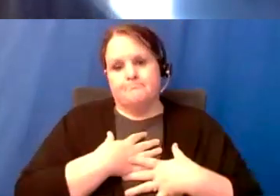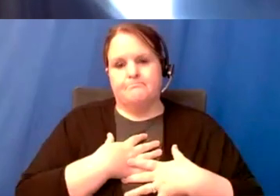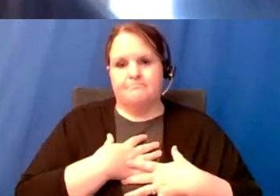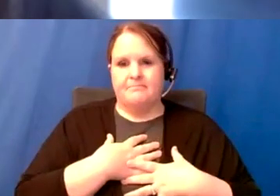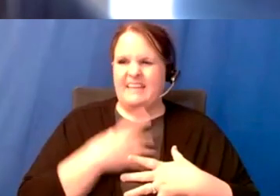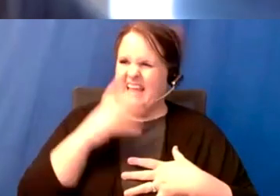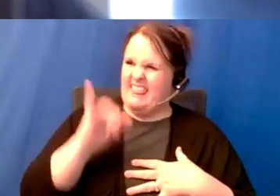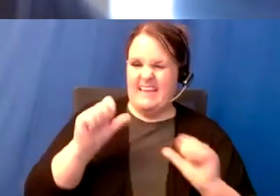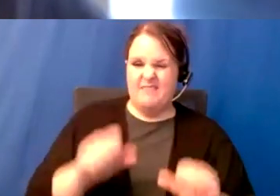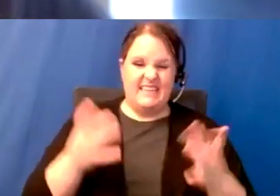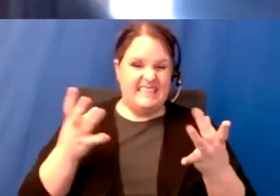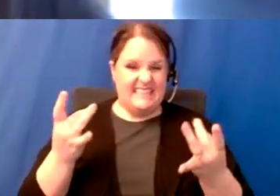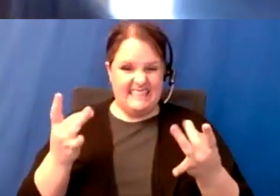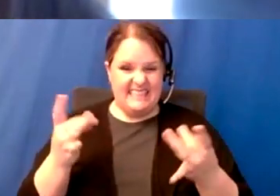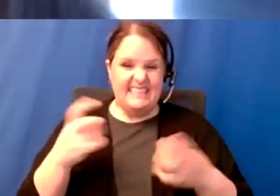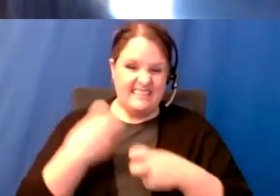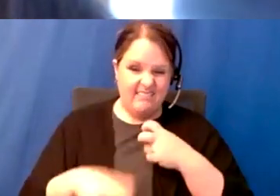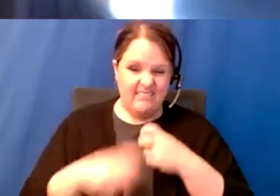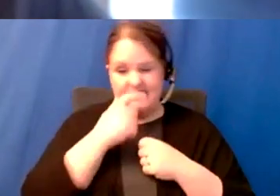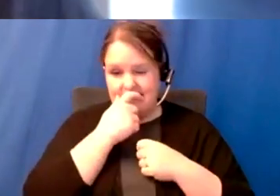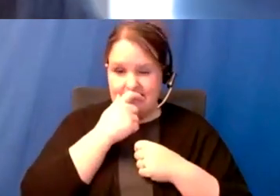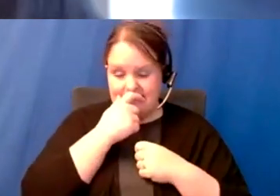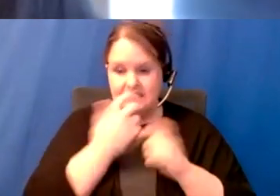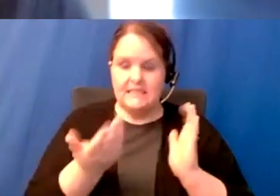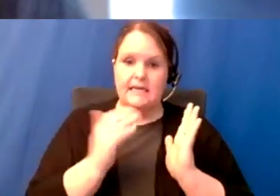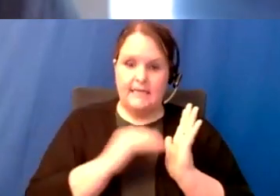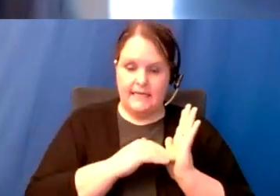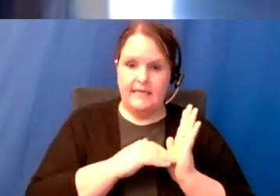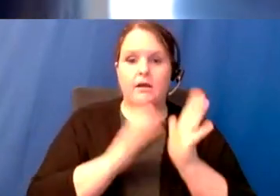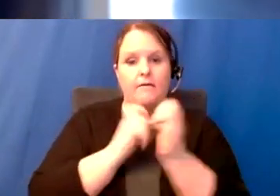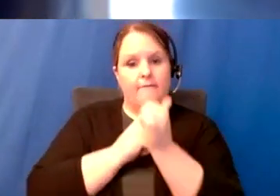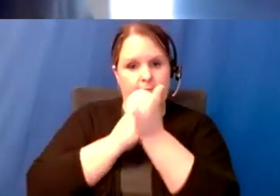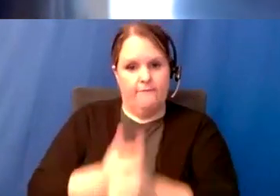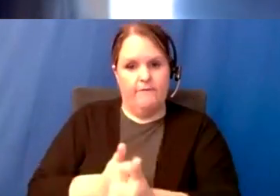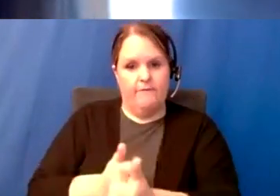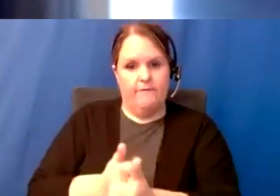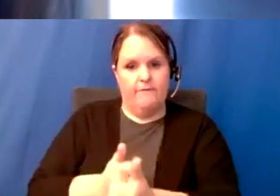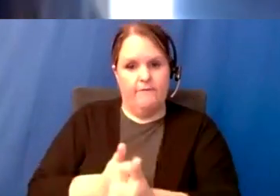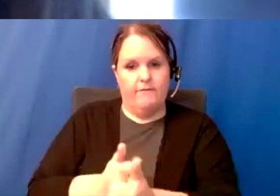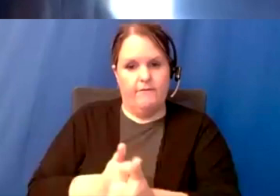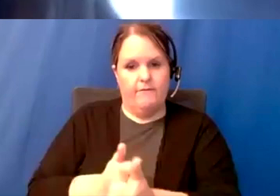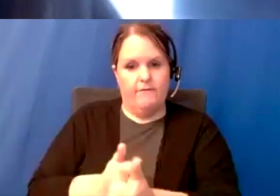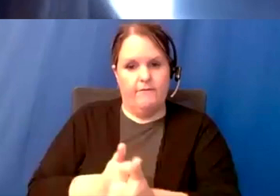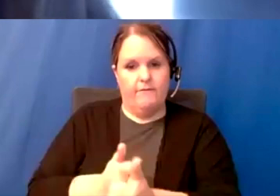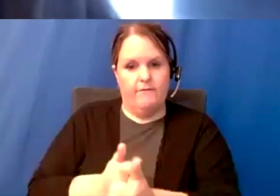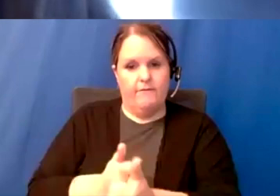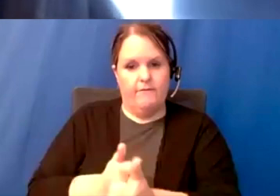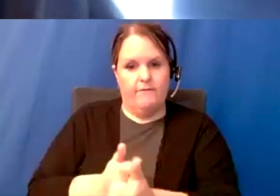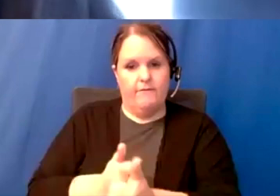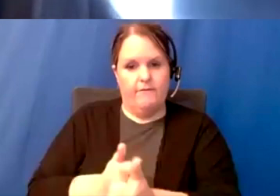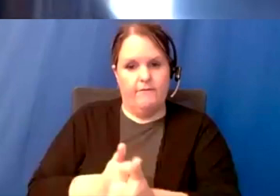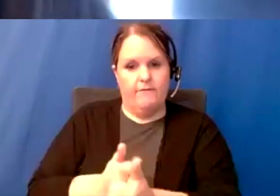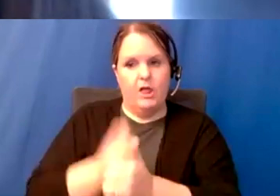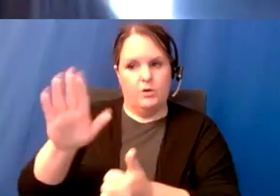That's tricky. I would say, again, you want to follow your conflict of interest policy, whatever is stated in